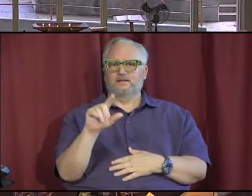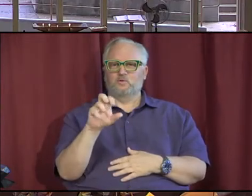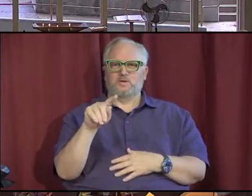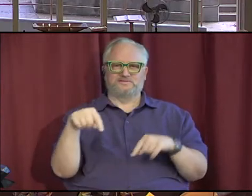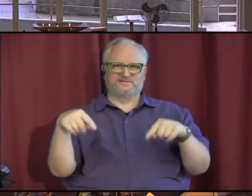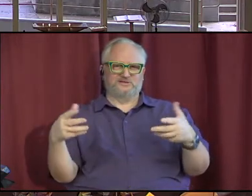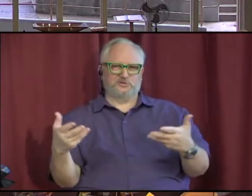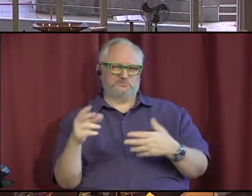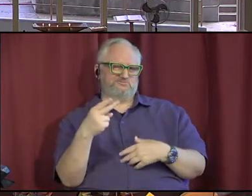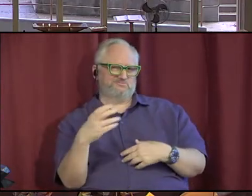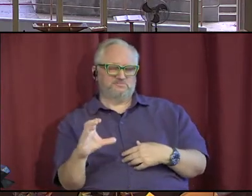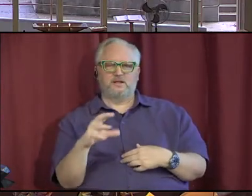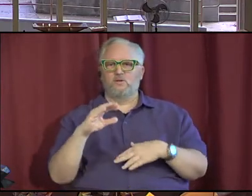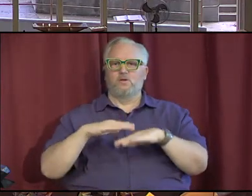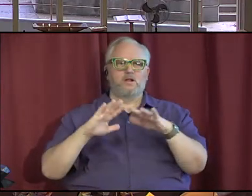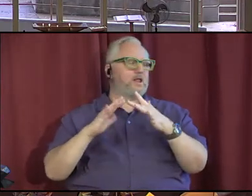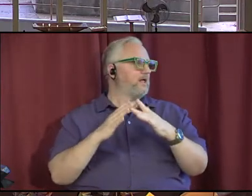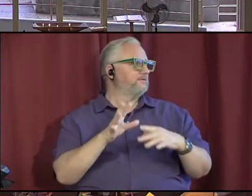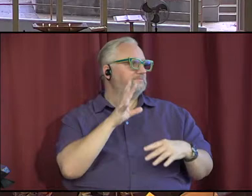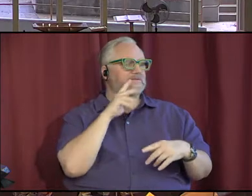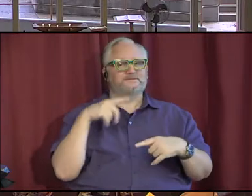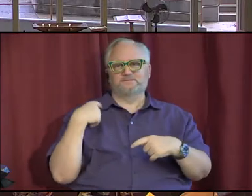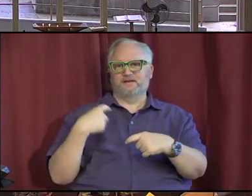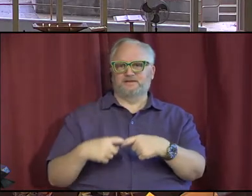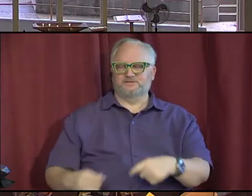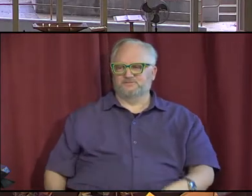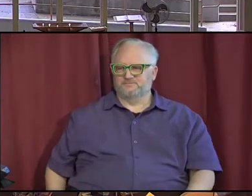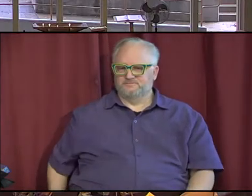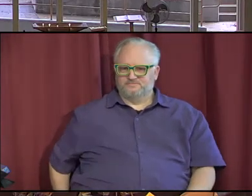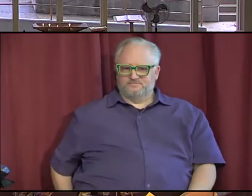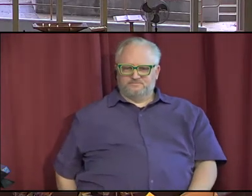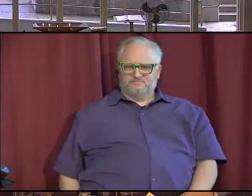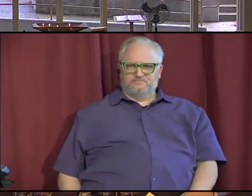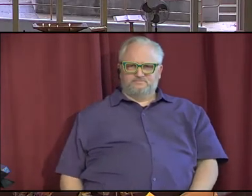online. Buenos días y bienvenidos a la